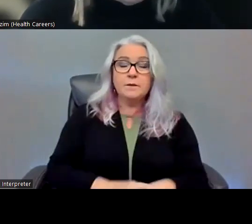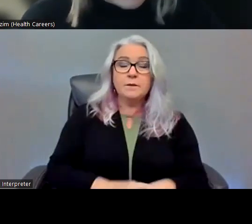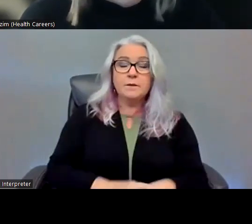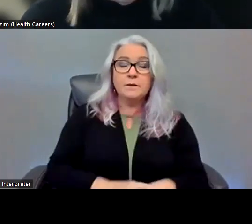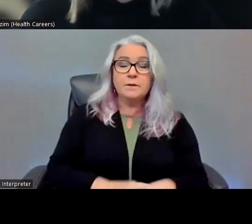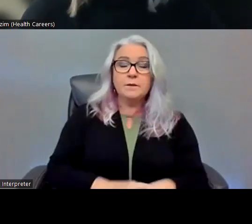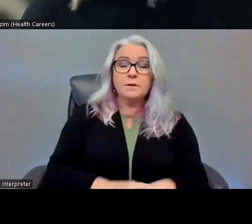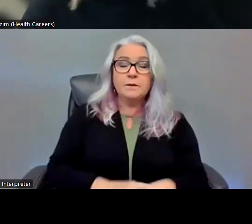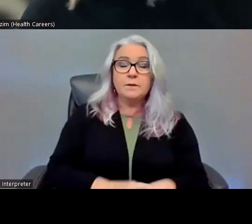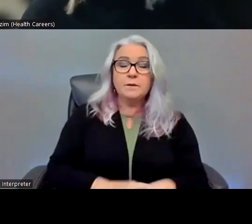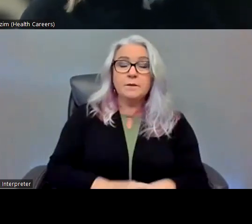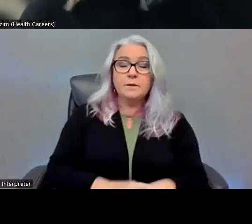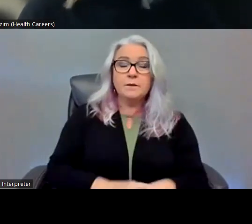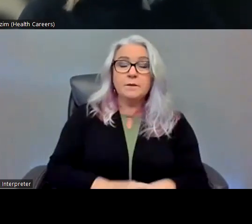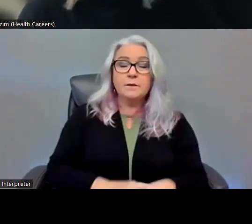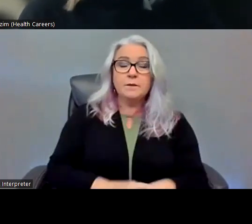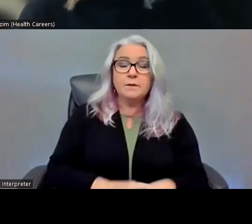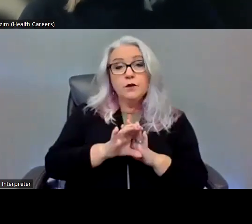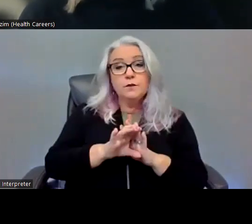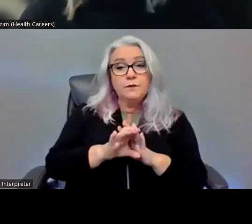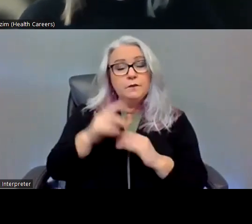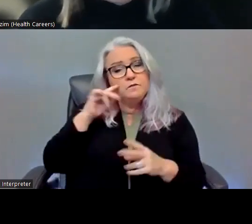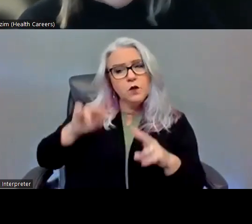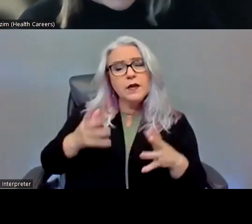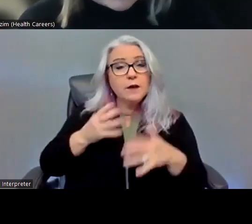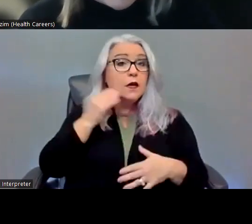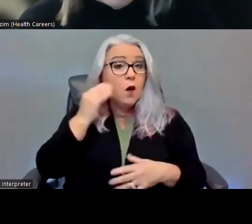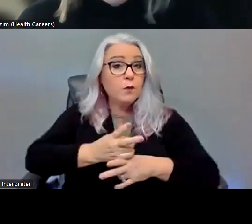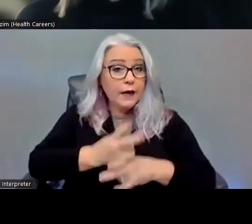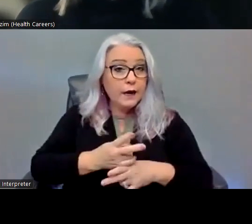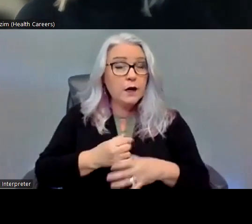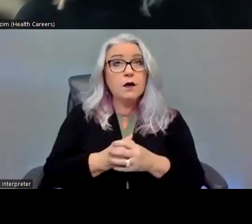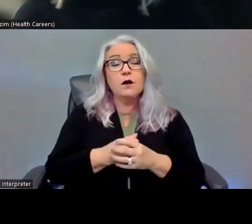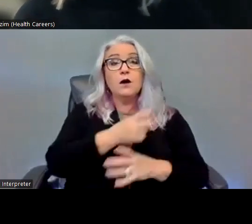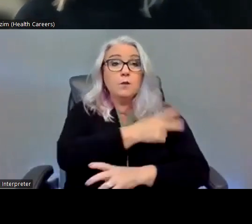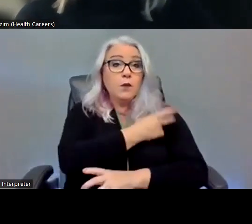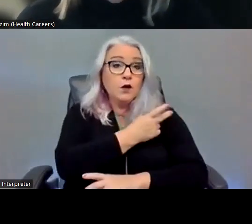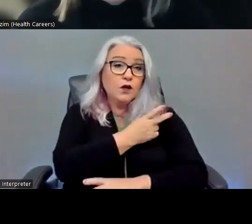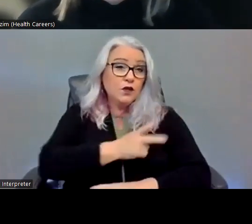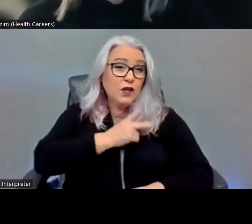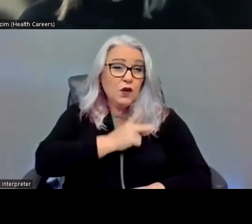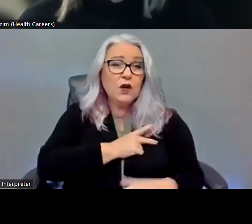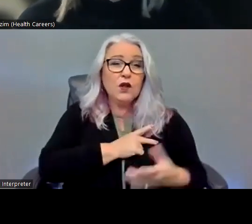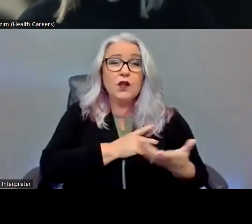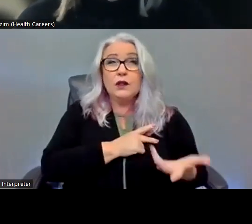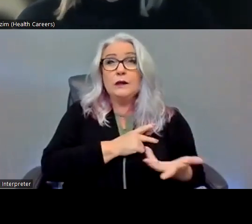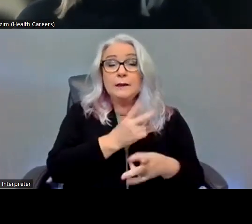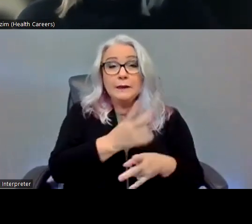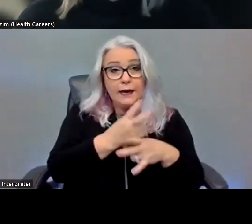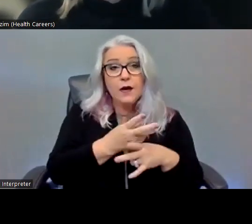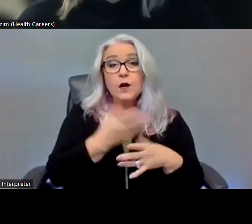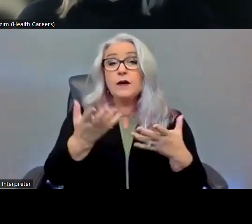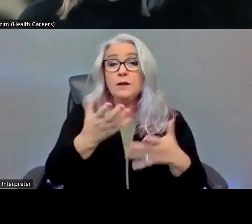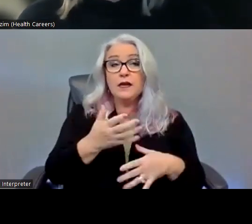be home care. That could be either a personal care specialist that goes in